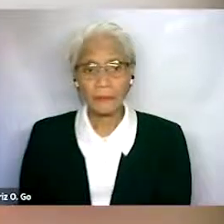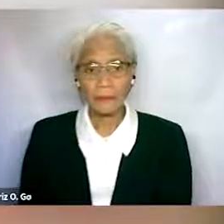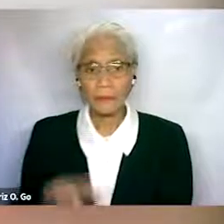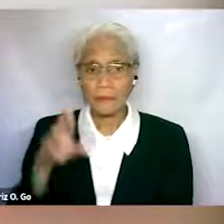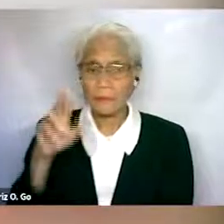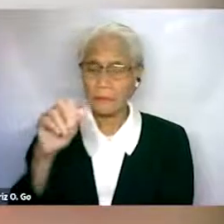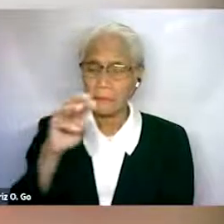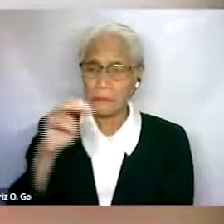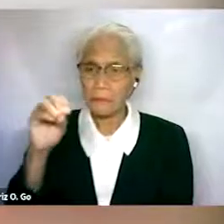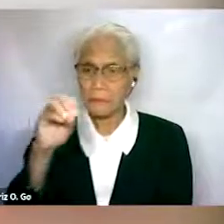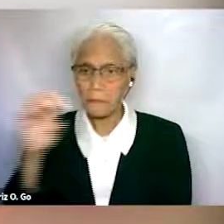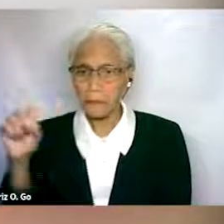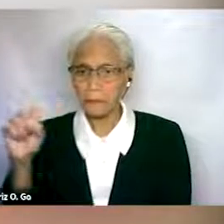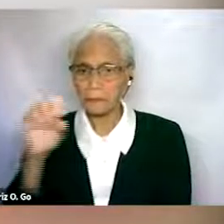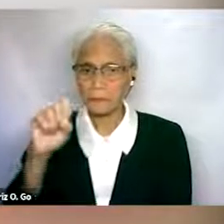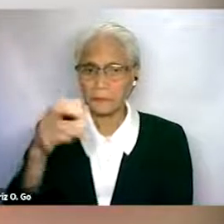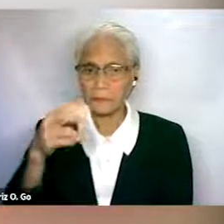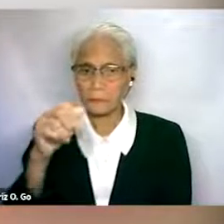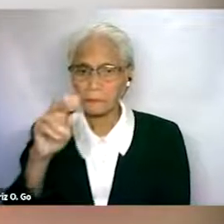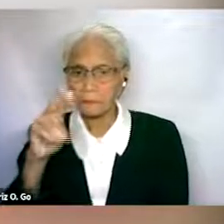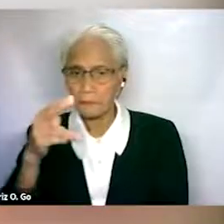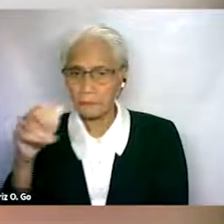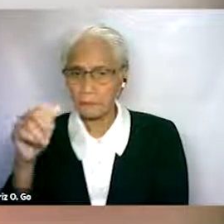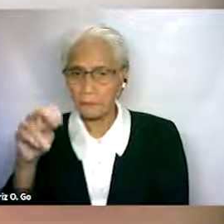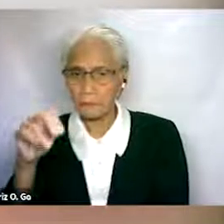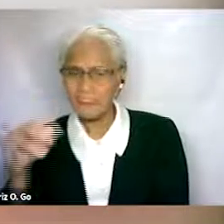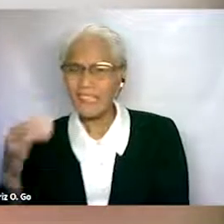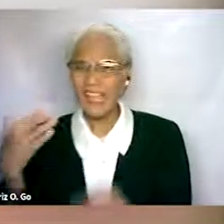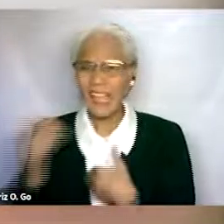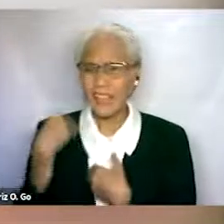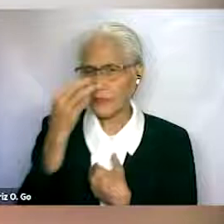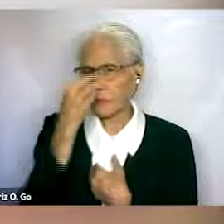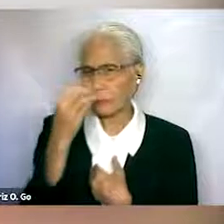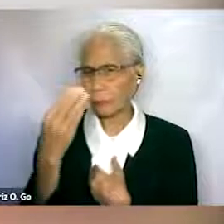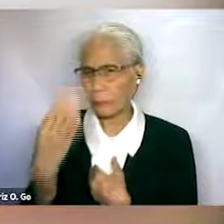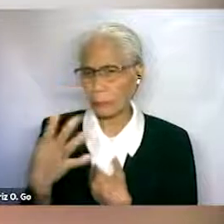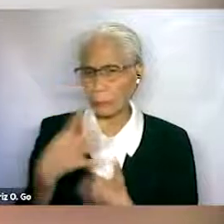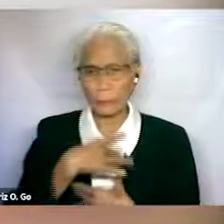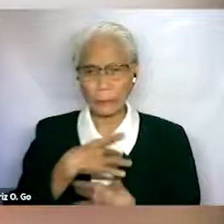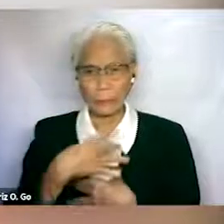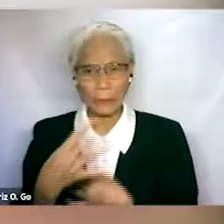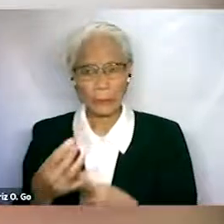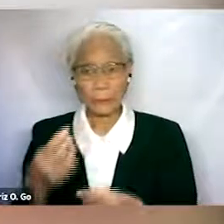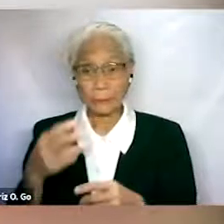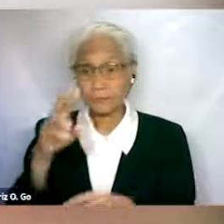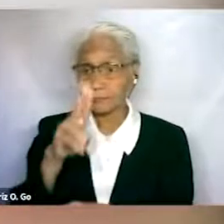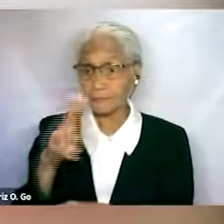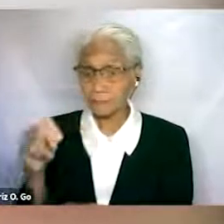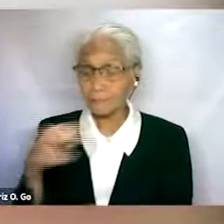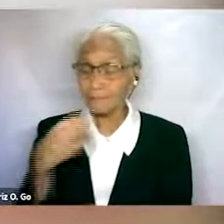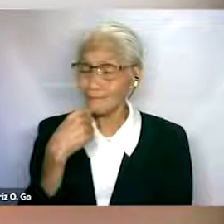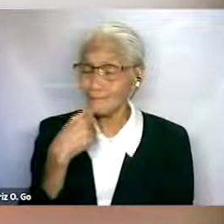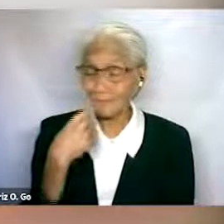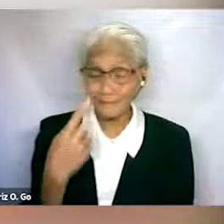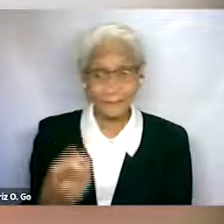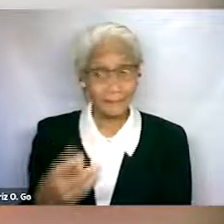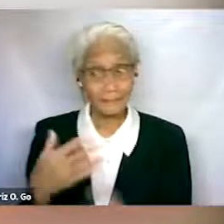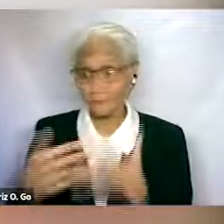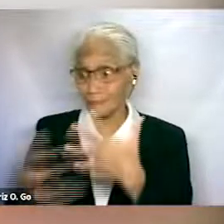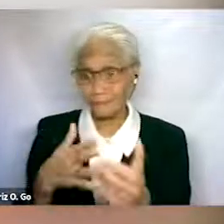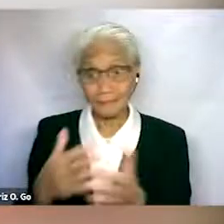ICCPR, ICSCR, majority of the higher-ranking UN officials were men, and there were only a few women ambassadors